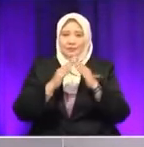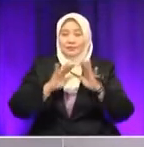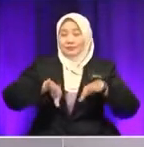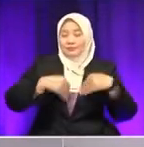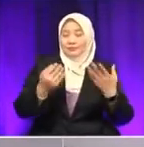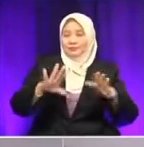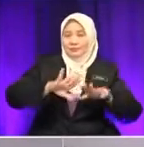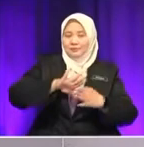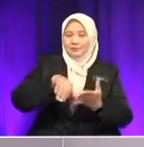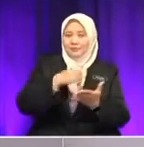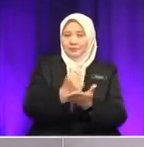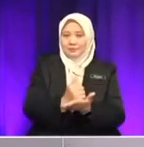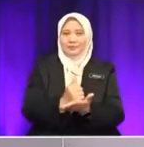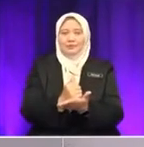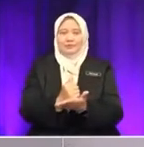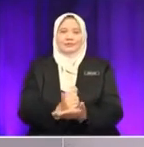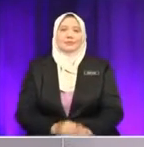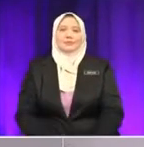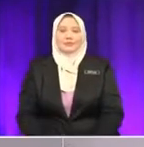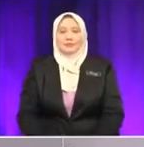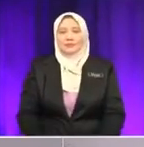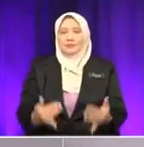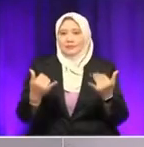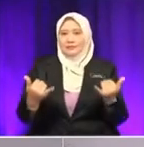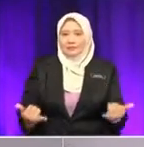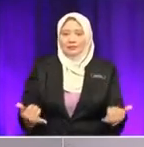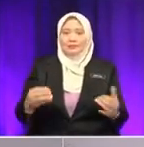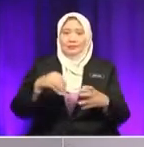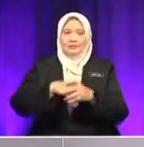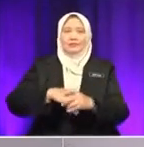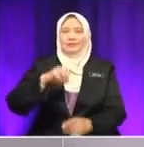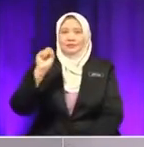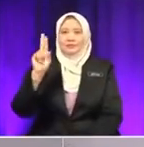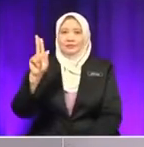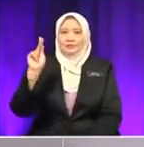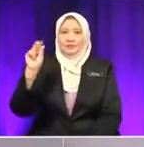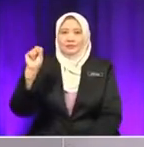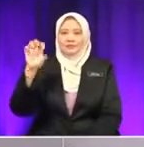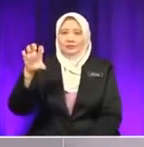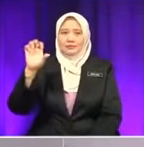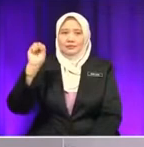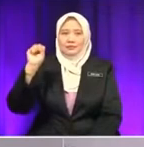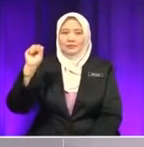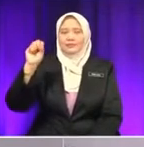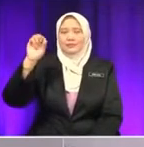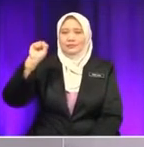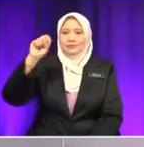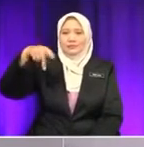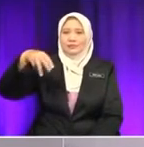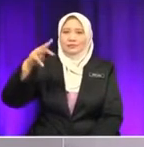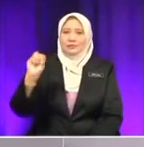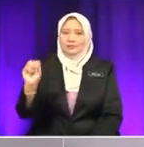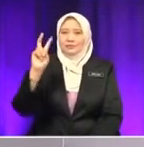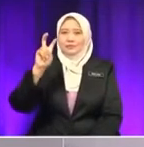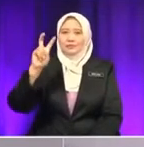an amazing day. This is TVI here, joining you at Didik TV KPM. And today especially, we are going to be having